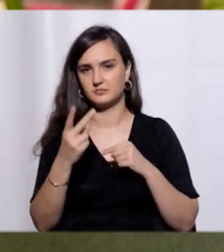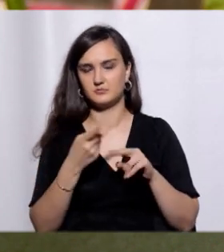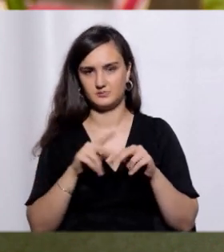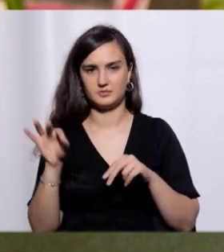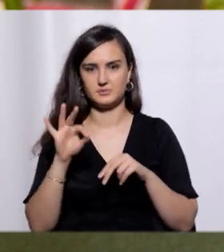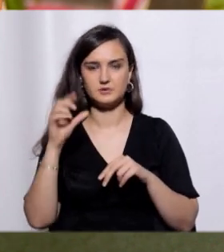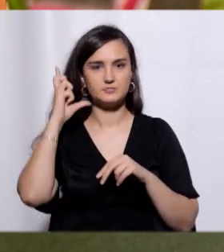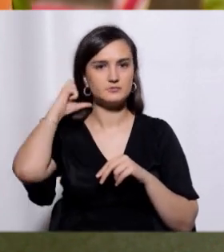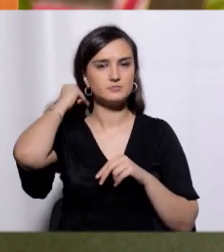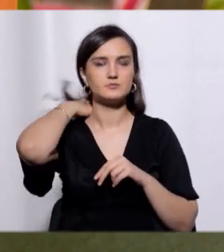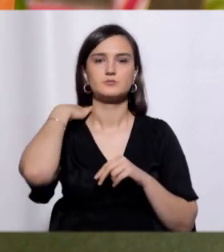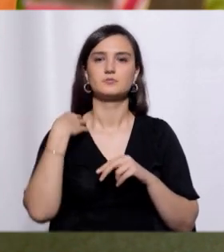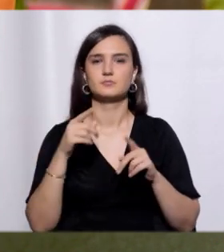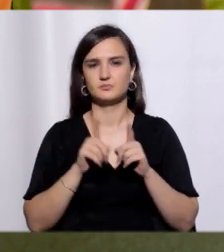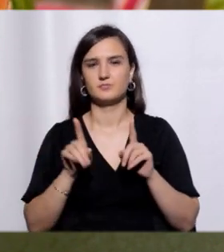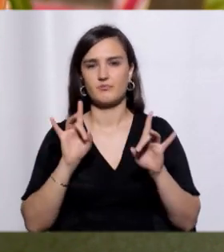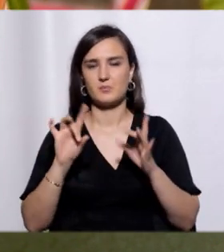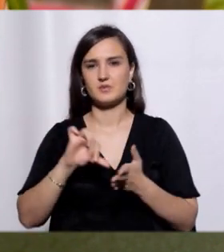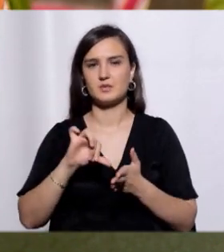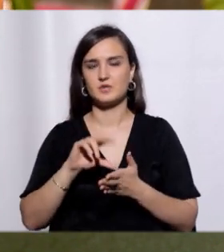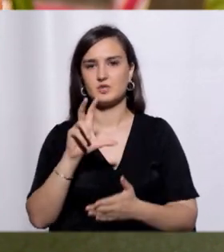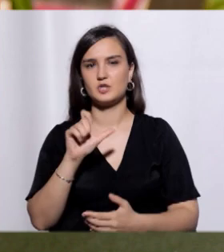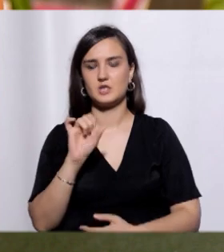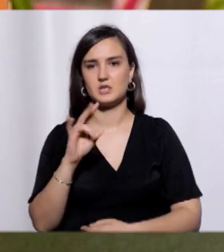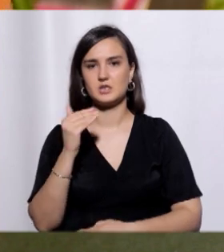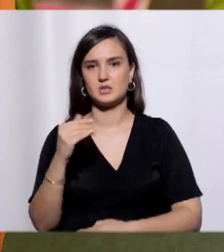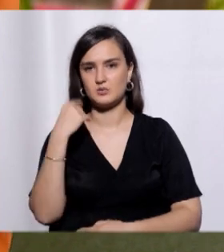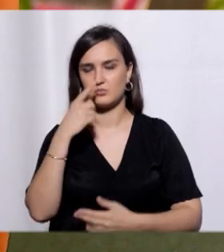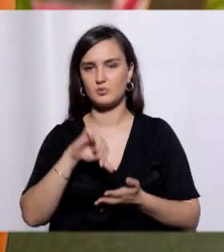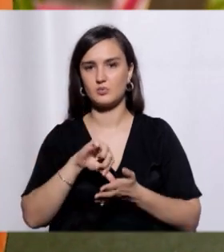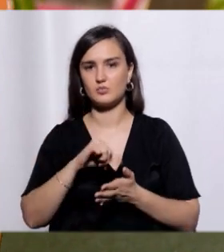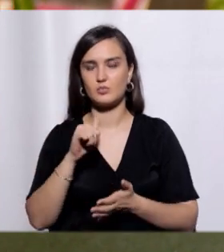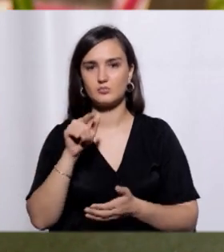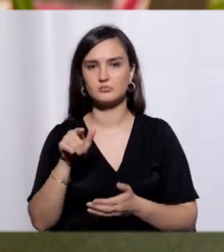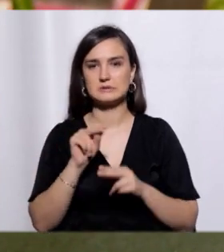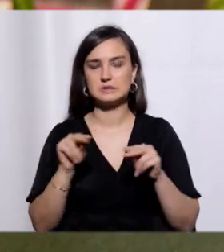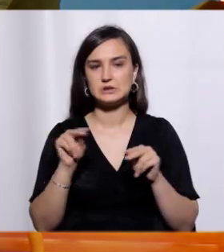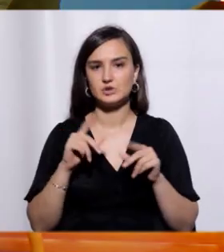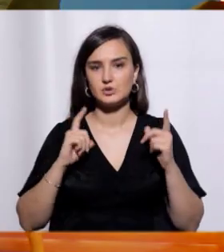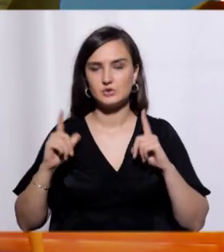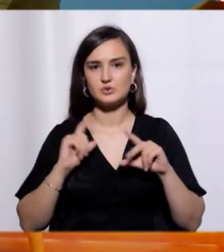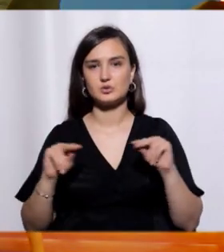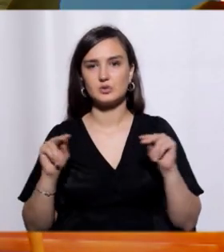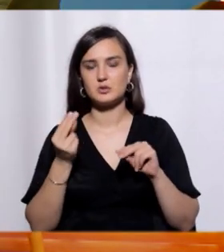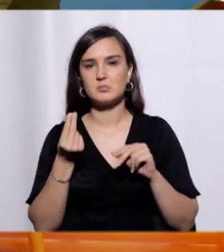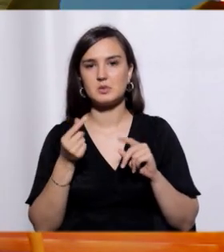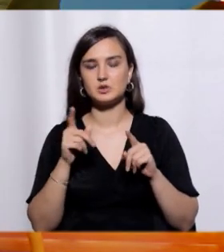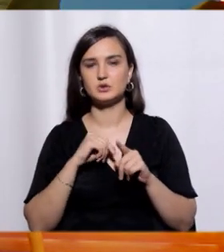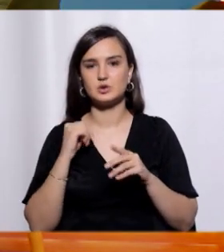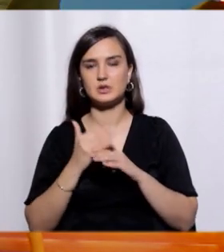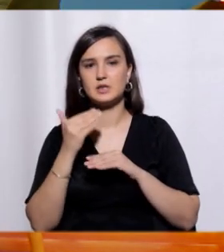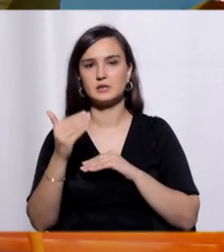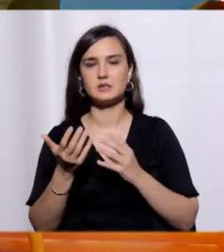of this. It is also presented through Jane's role as a governess, as a teacher, and the money that she